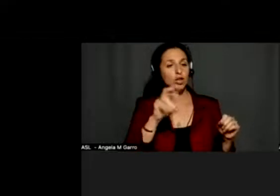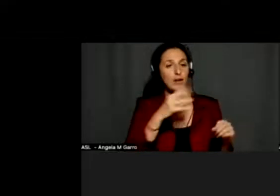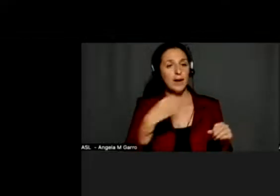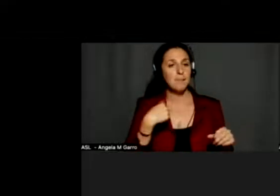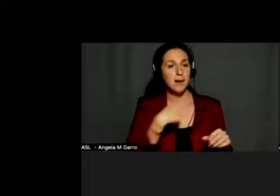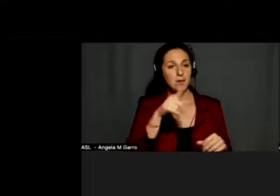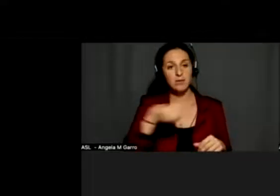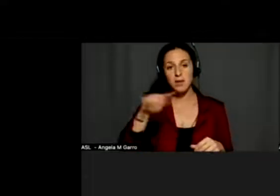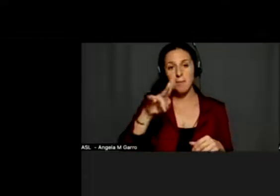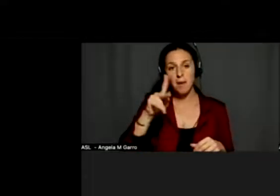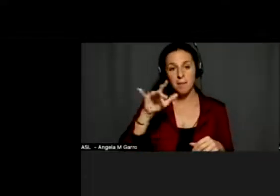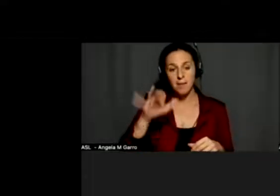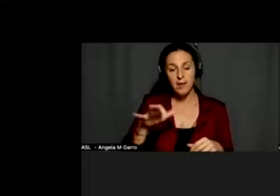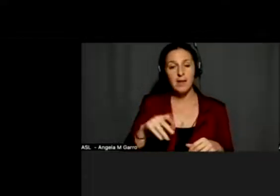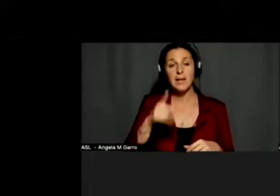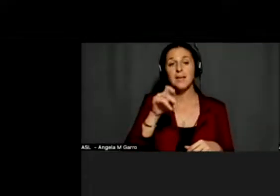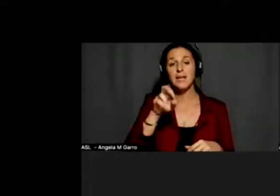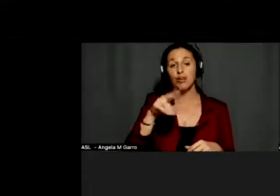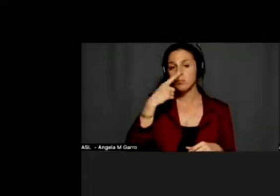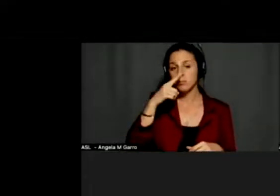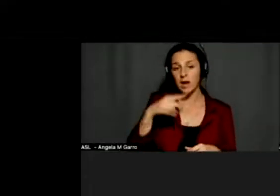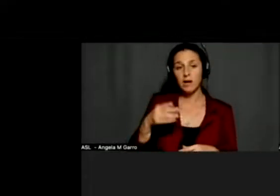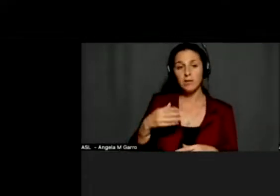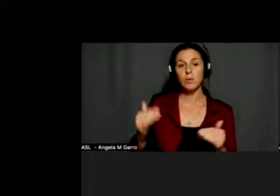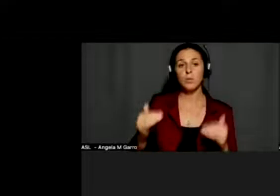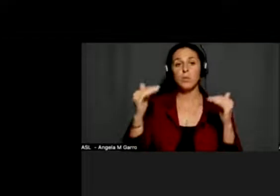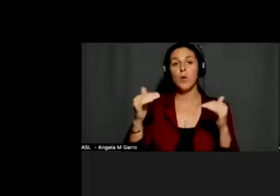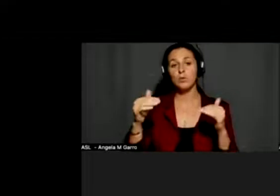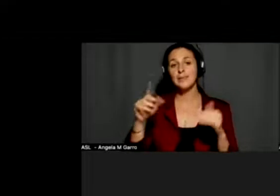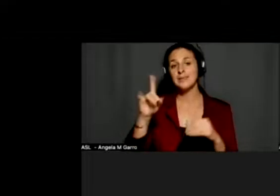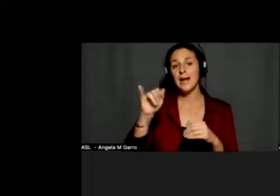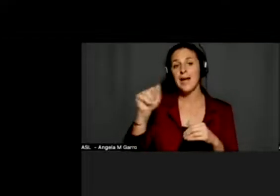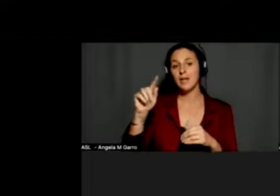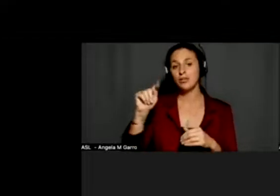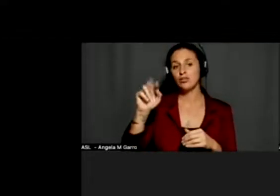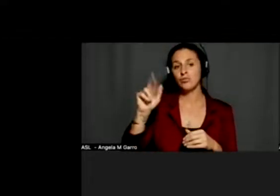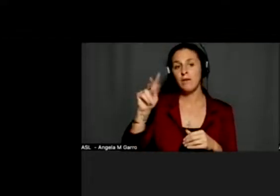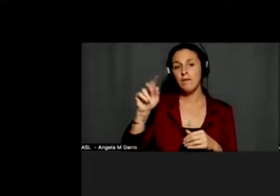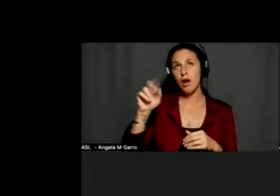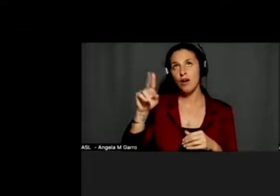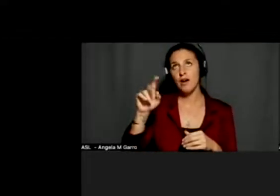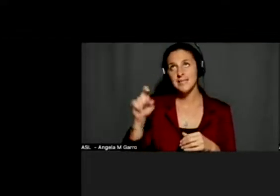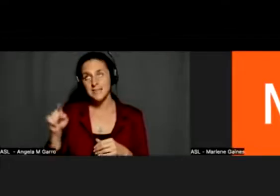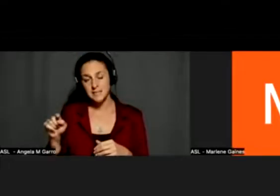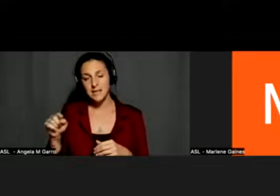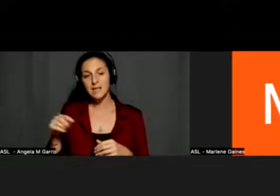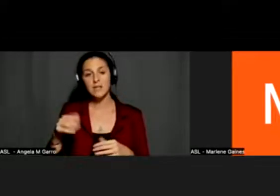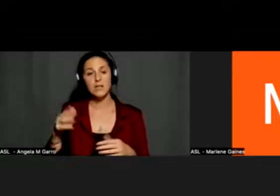Peter, if we could promote Diana Tavares in just a minute here. Be wonderful to have her join